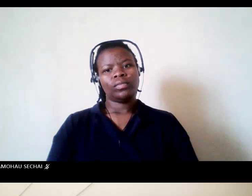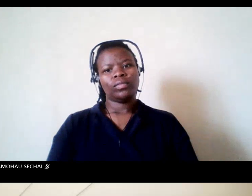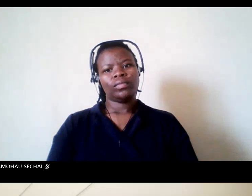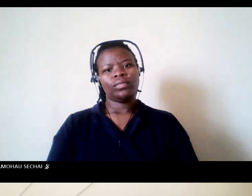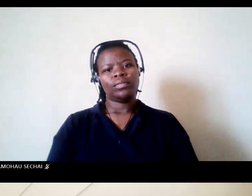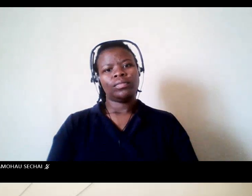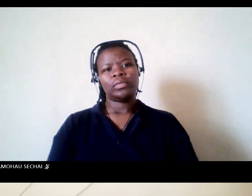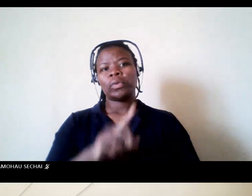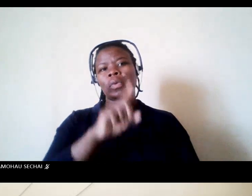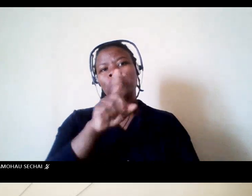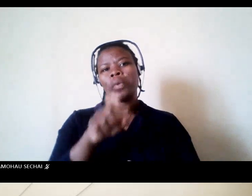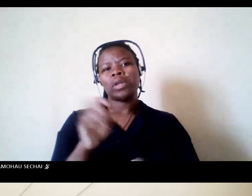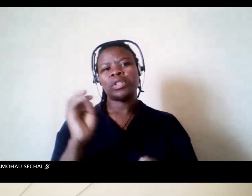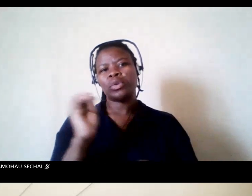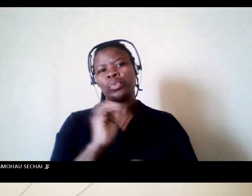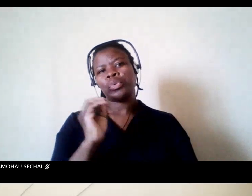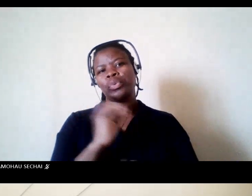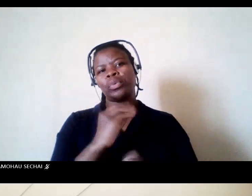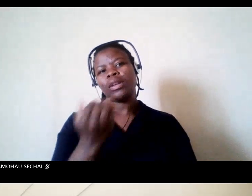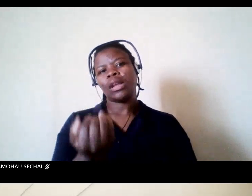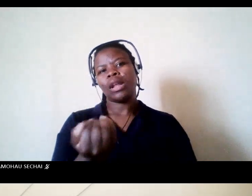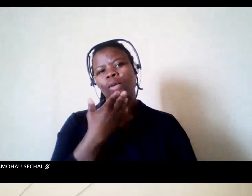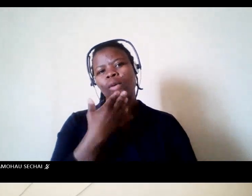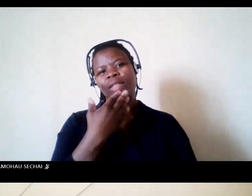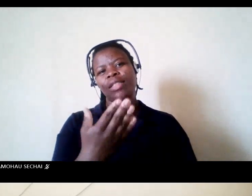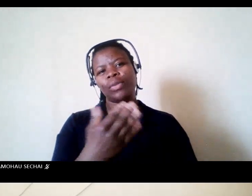any question yet. Thank you.